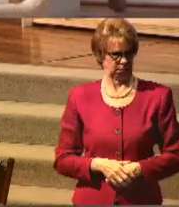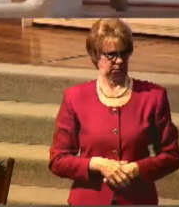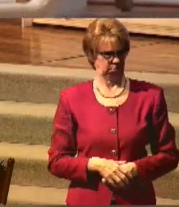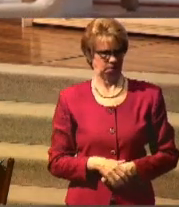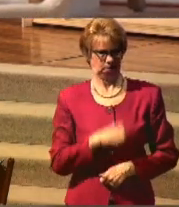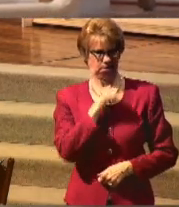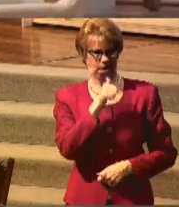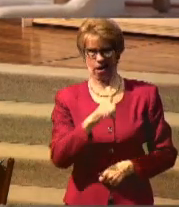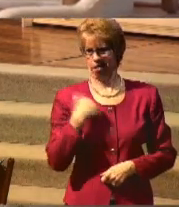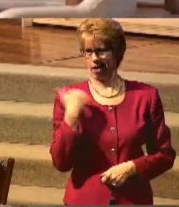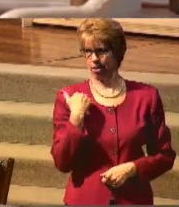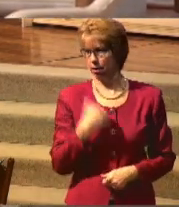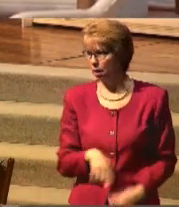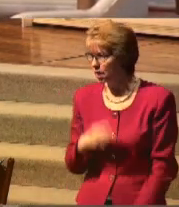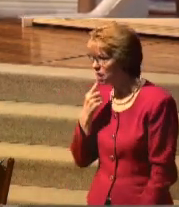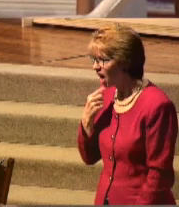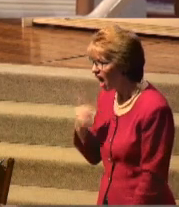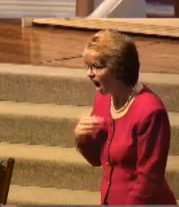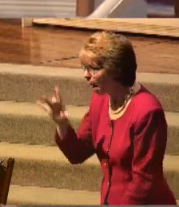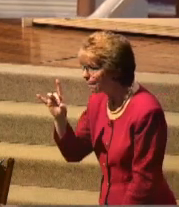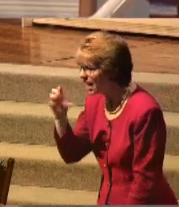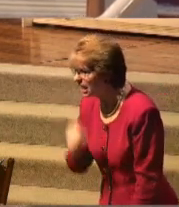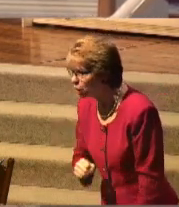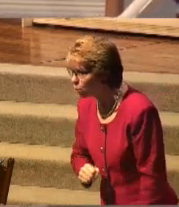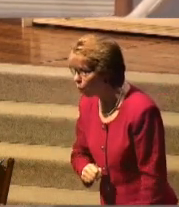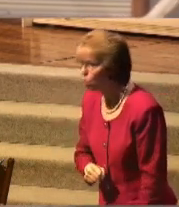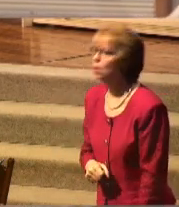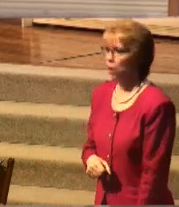young. He said, look, I'm 80 years old. You're young.